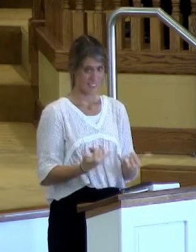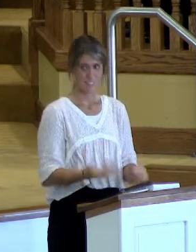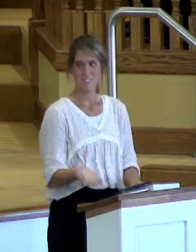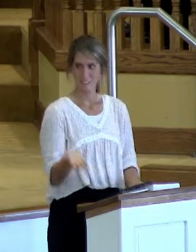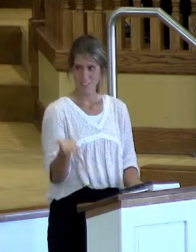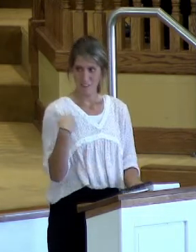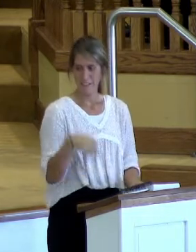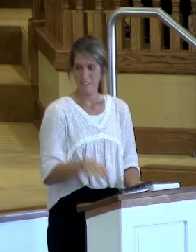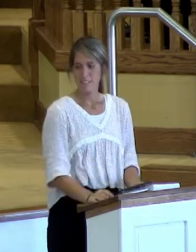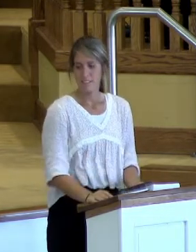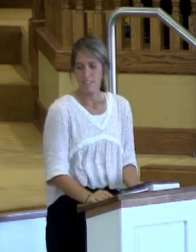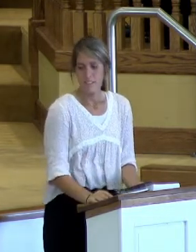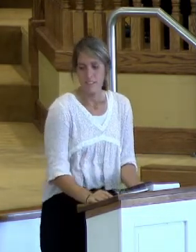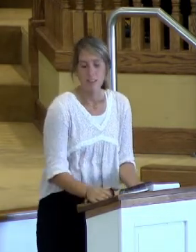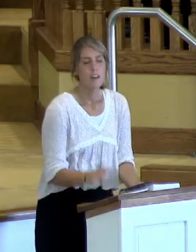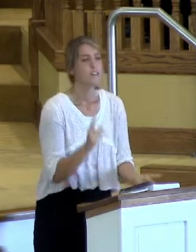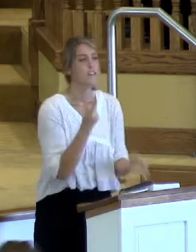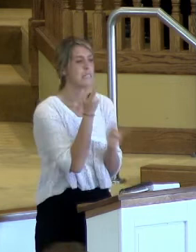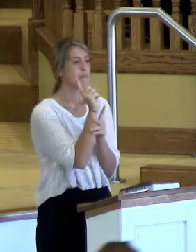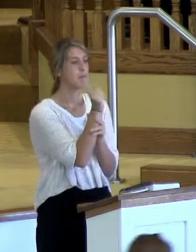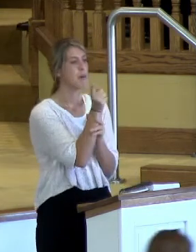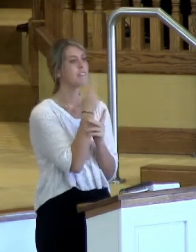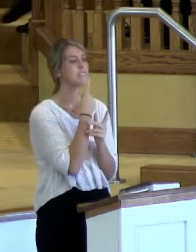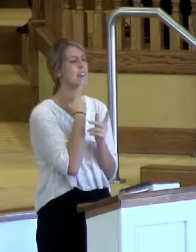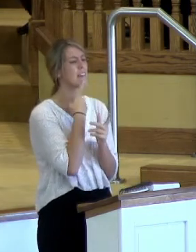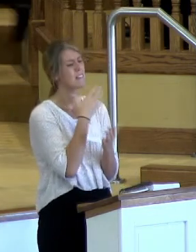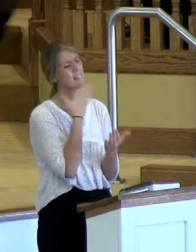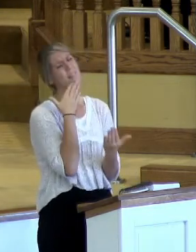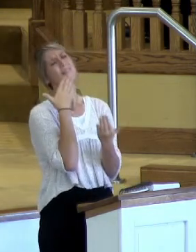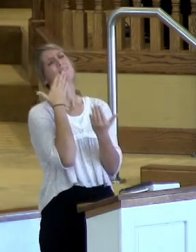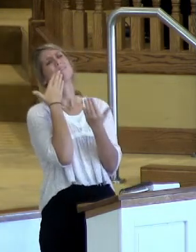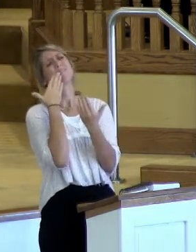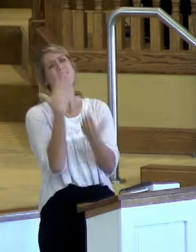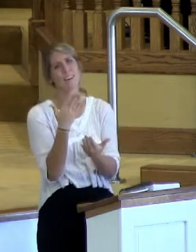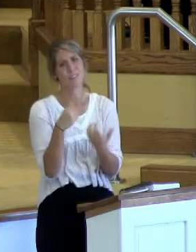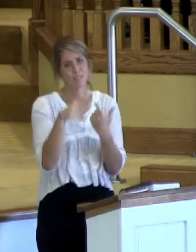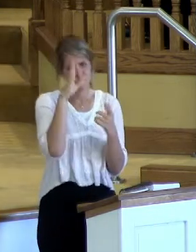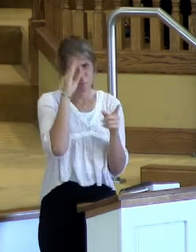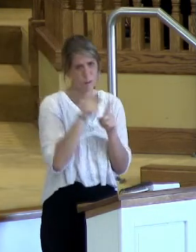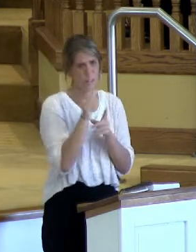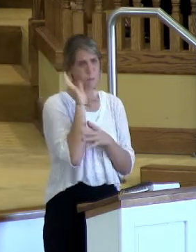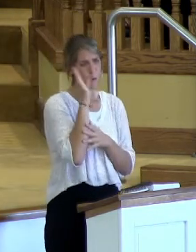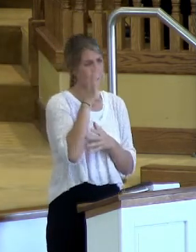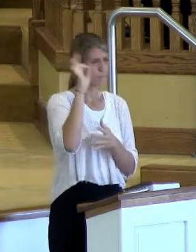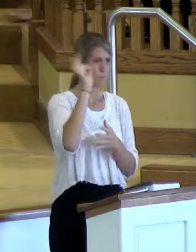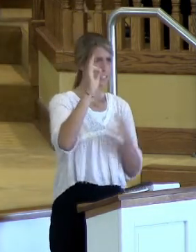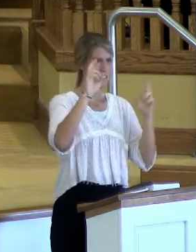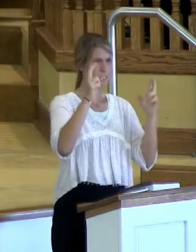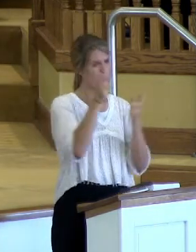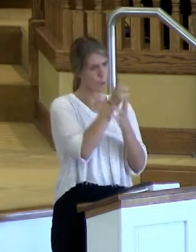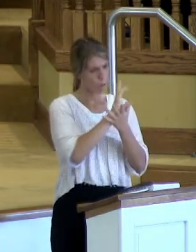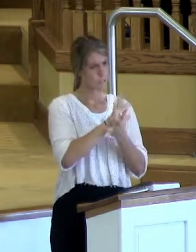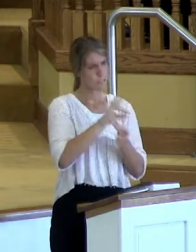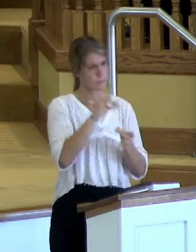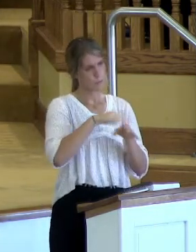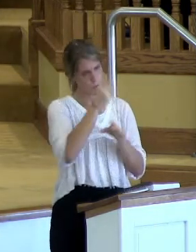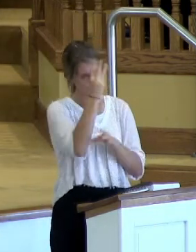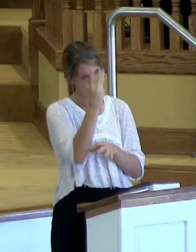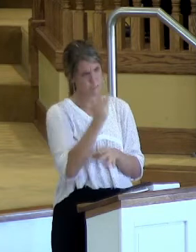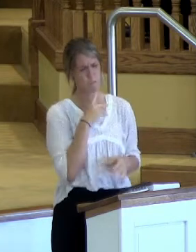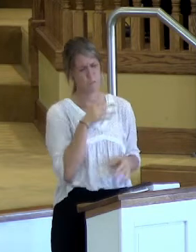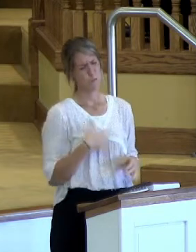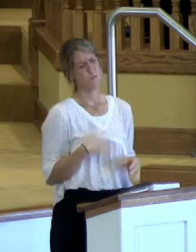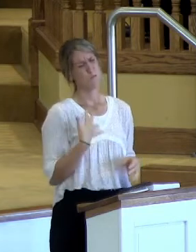place. Just want to take a moment and say a big thank you to Brother Bussey for preaching the Holy Spirit this summer on Wednesday nights. What a blessing that's